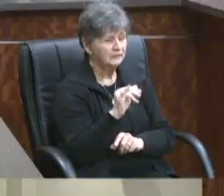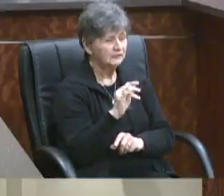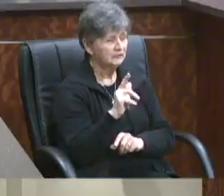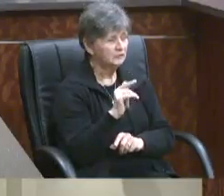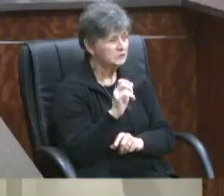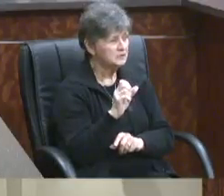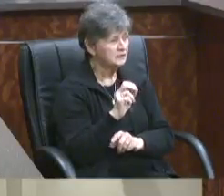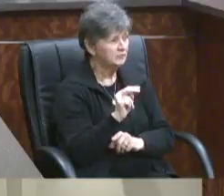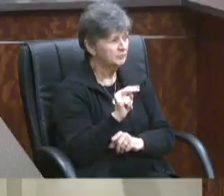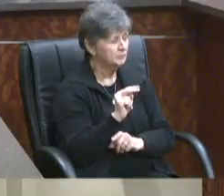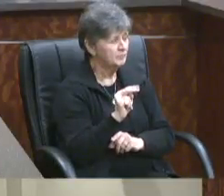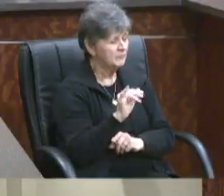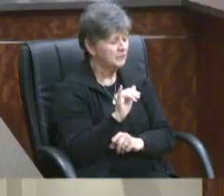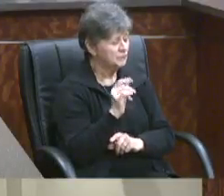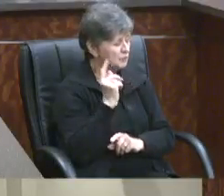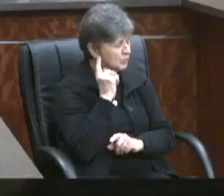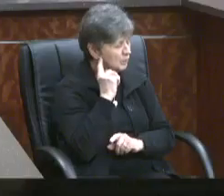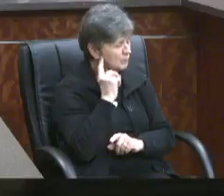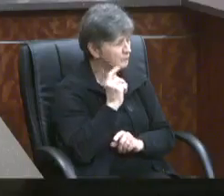on the passing of his